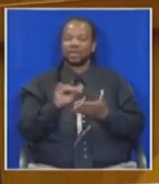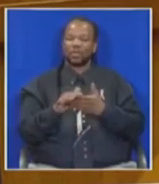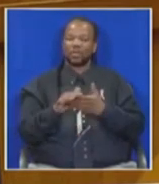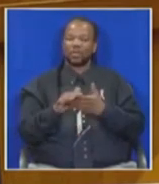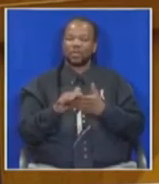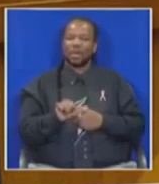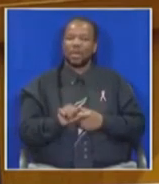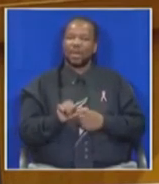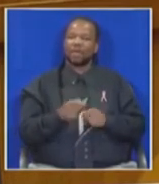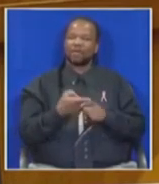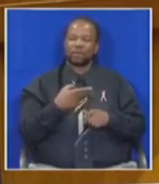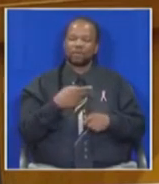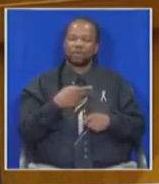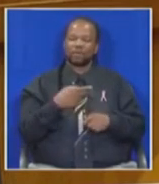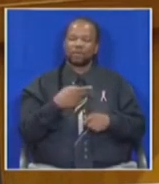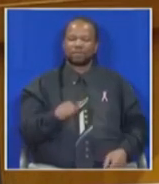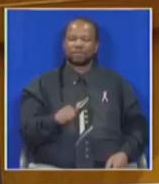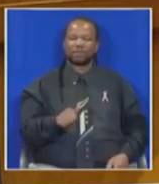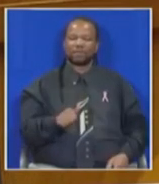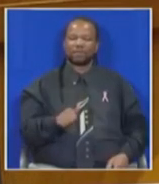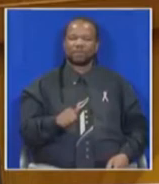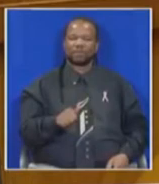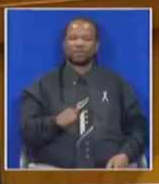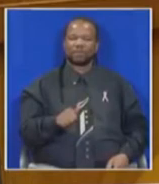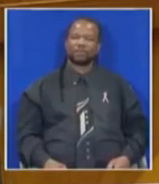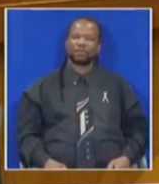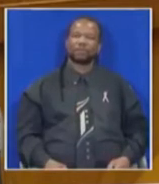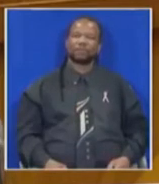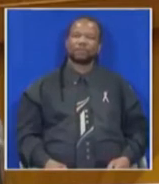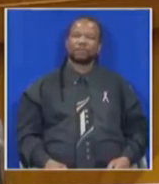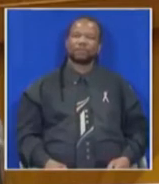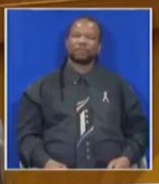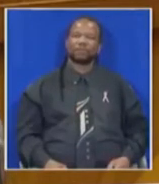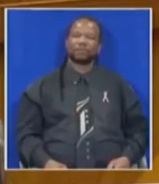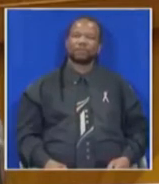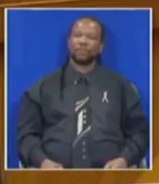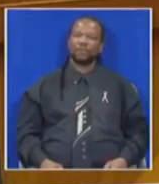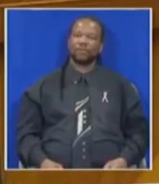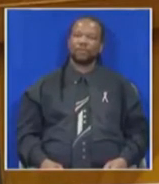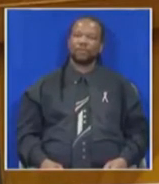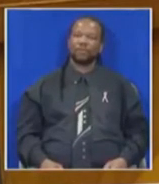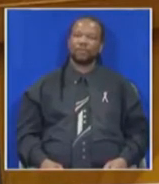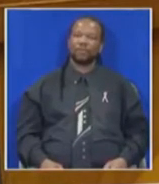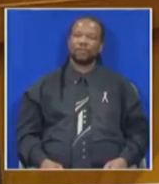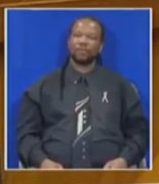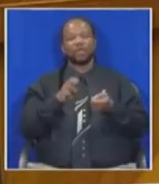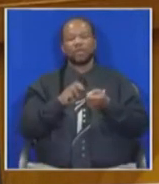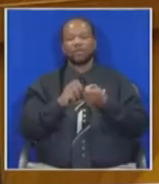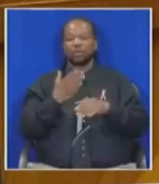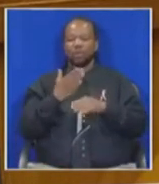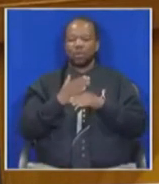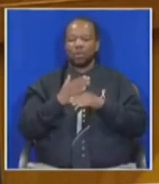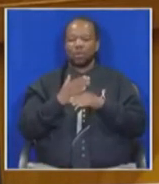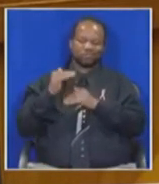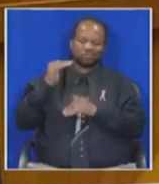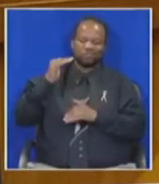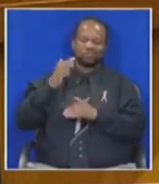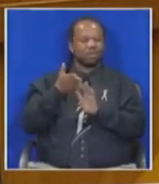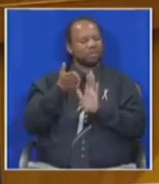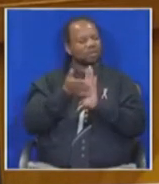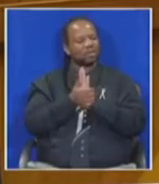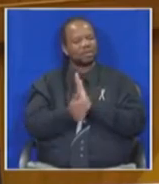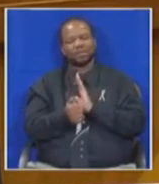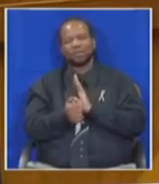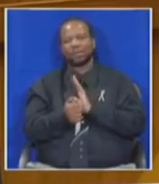from the SAPS forensic laboratory. The issues of processing backlogs, lack of capacity, and